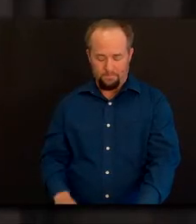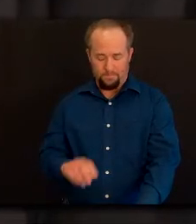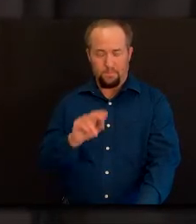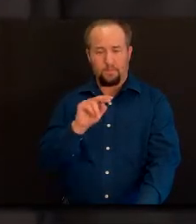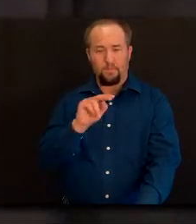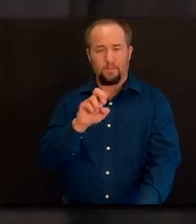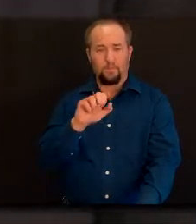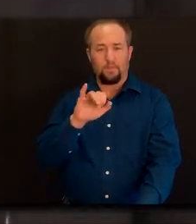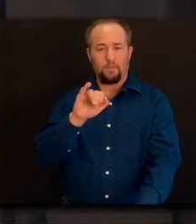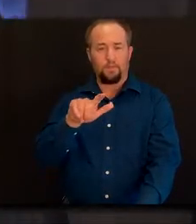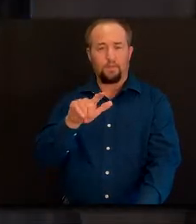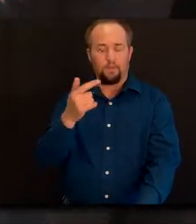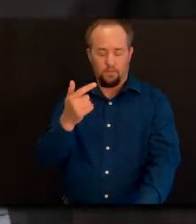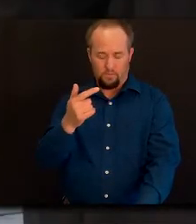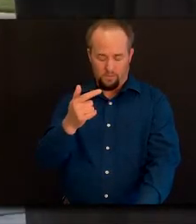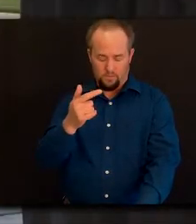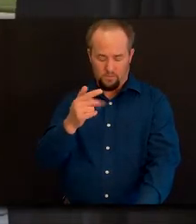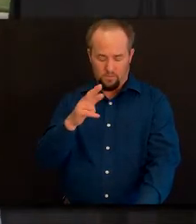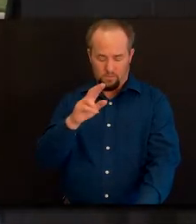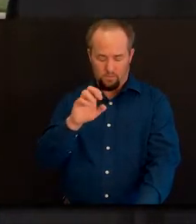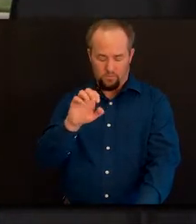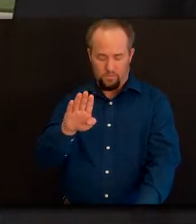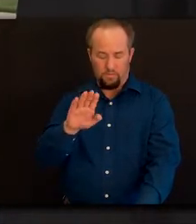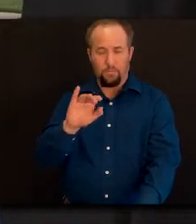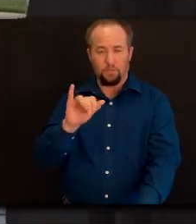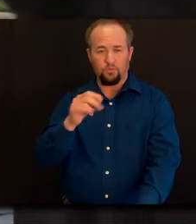Neil Greb Jones.